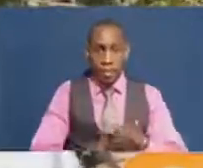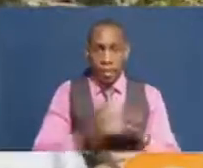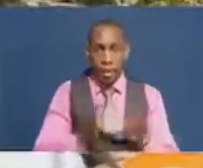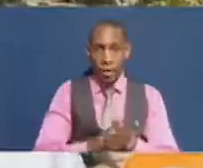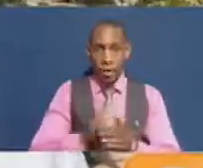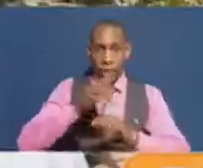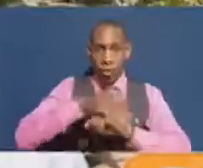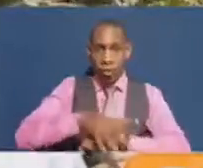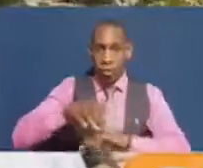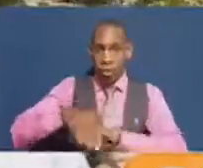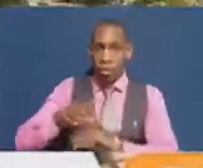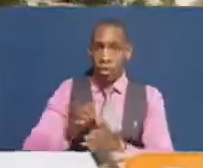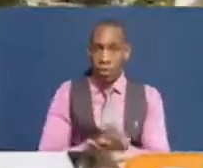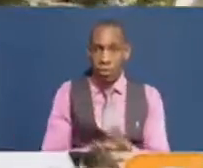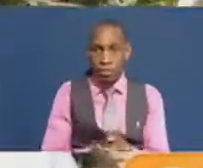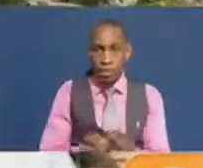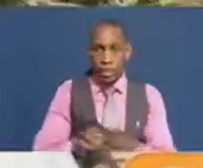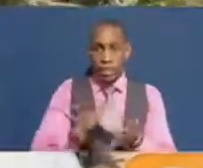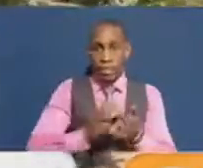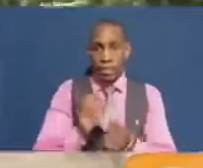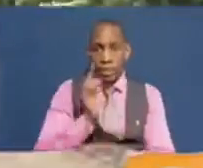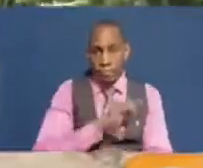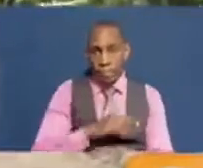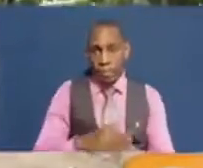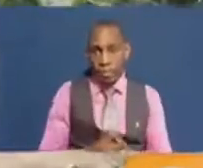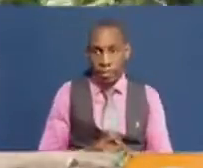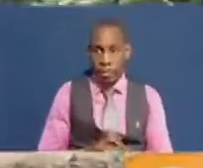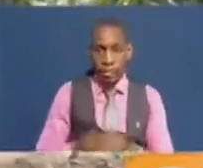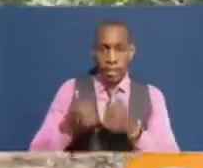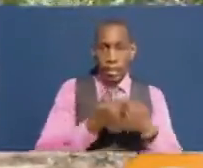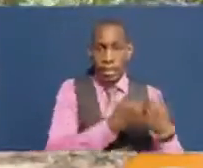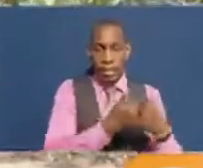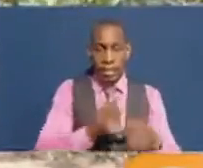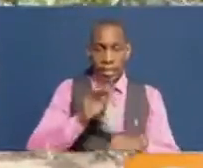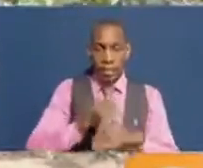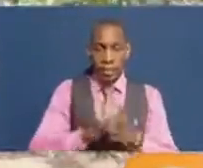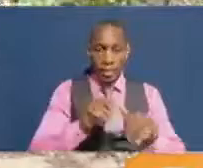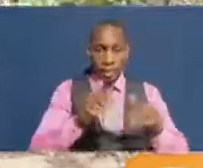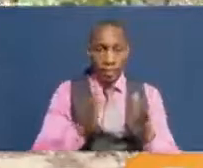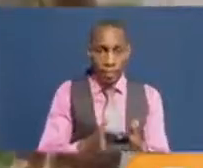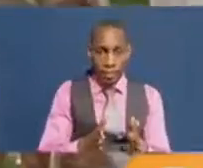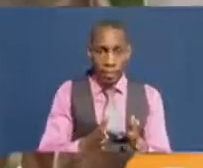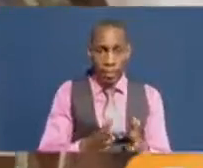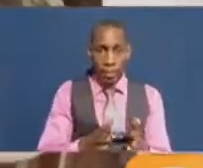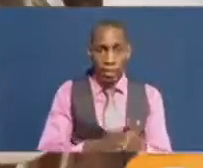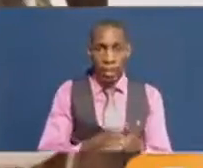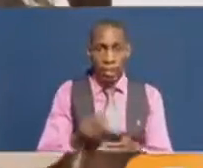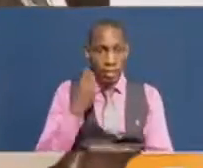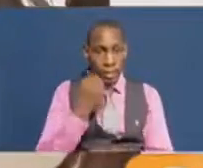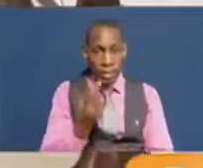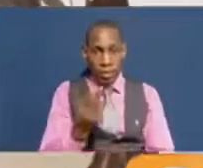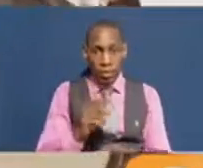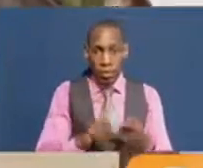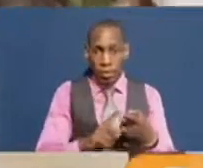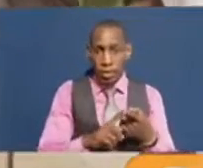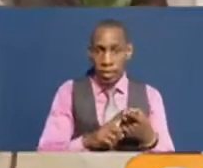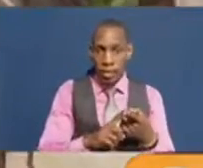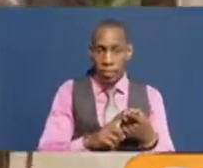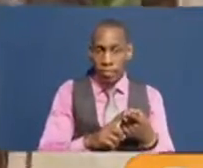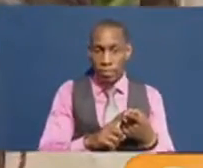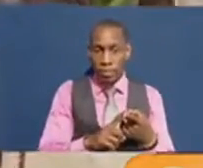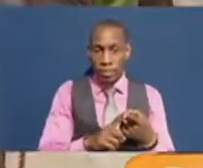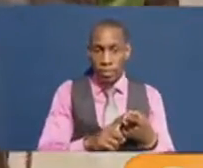miche hadi miche. Imeharibu mihogo. The challenges facing cassava farmers emanate from two diseases, the cassava